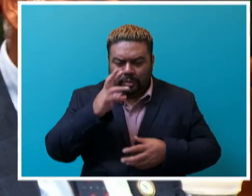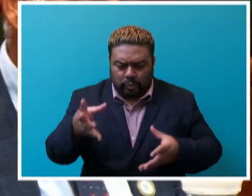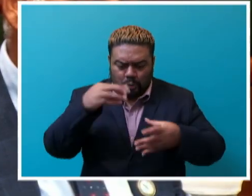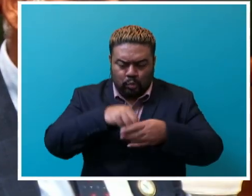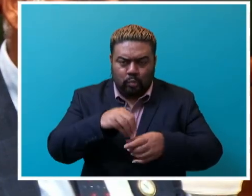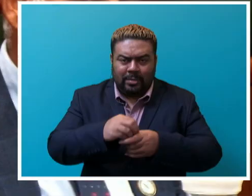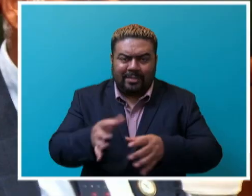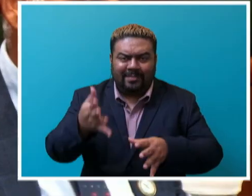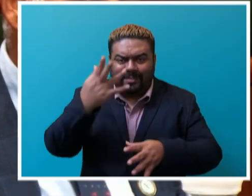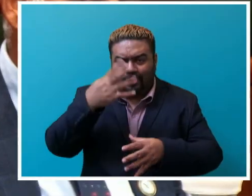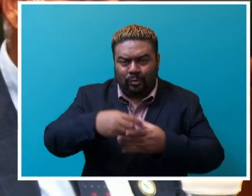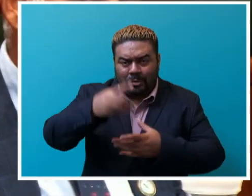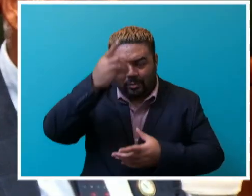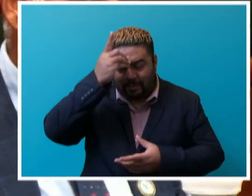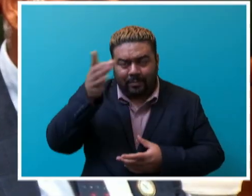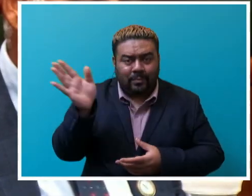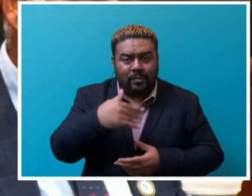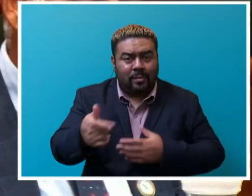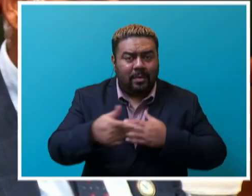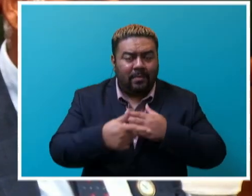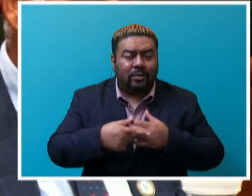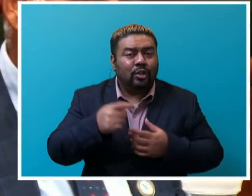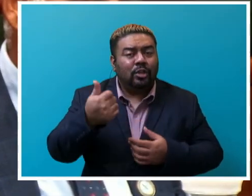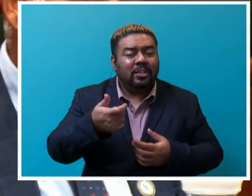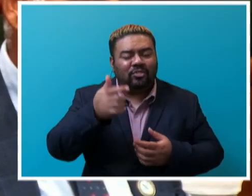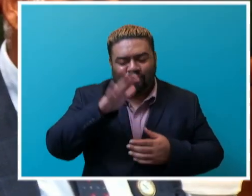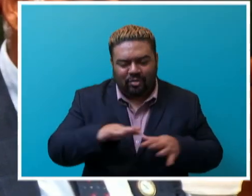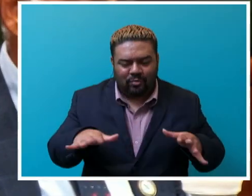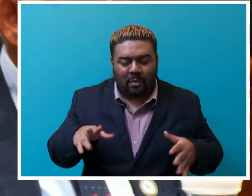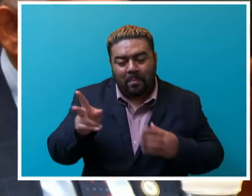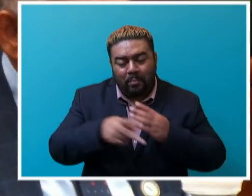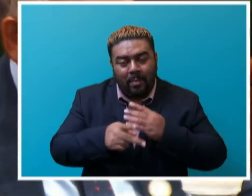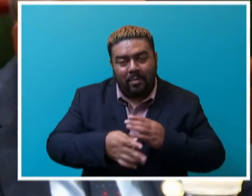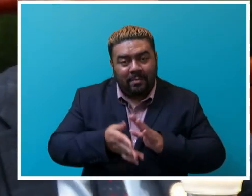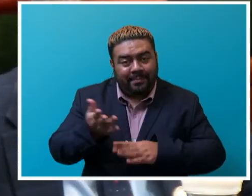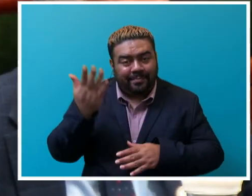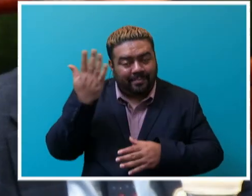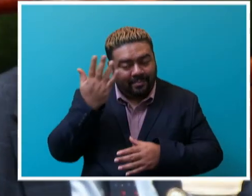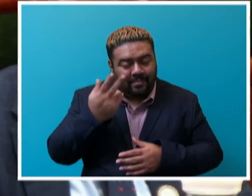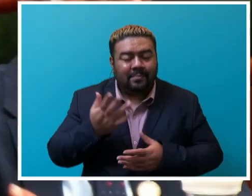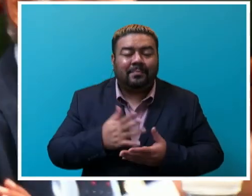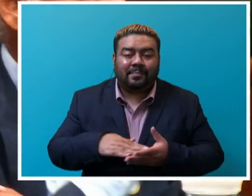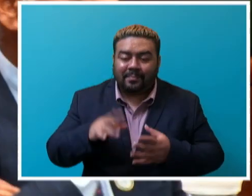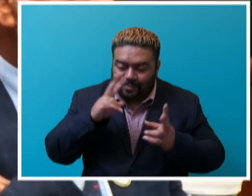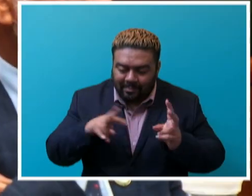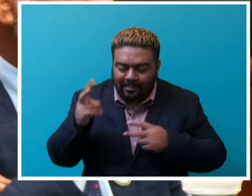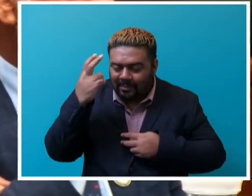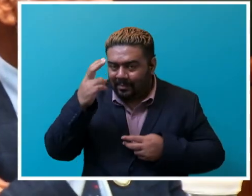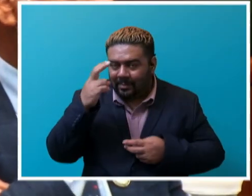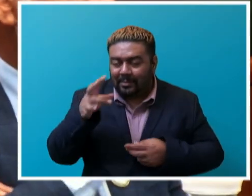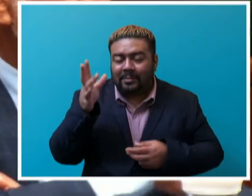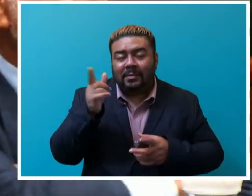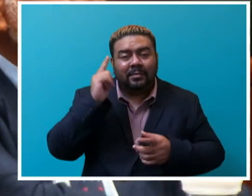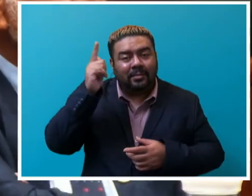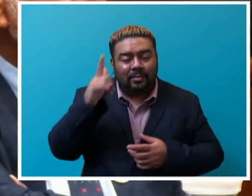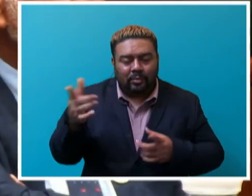at all levels, including early childhood, primary, secondary, vocational and tertiary education, training teachers to meet the needs of children